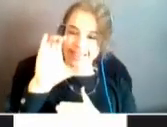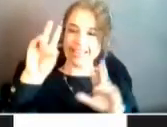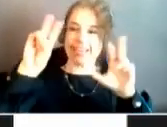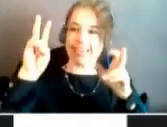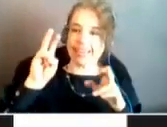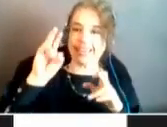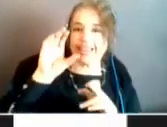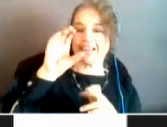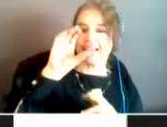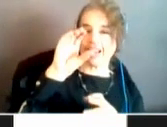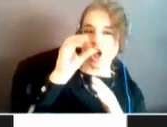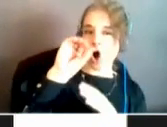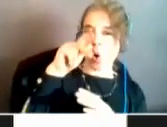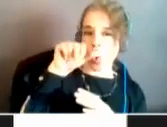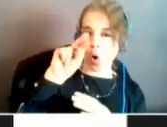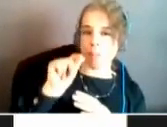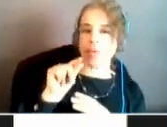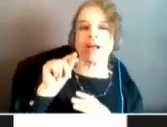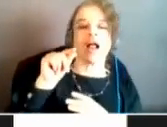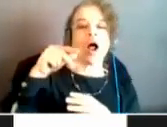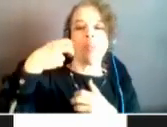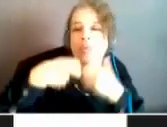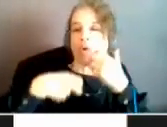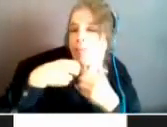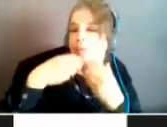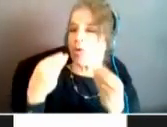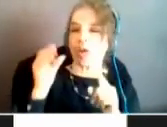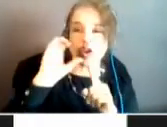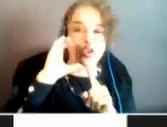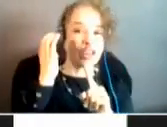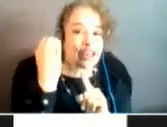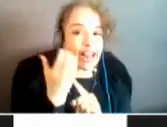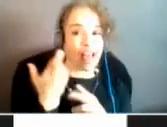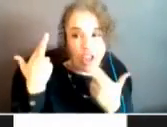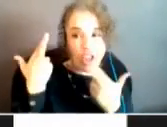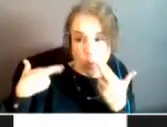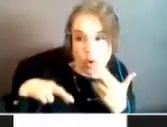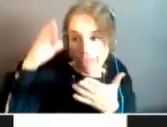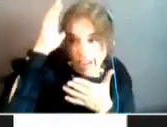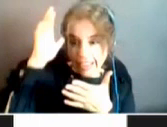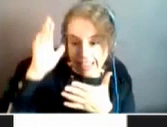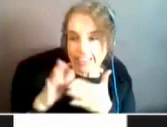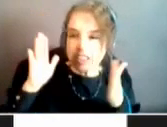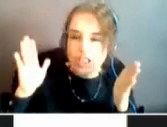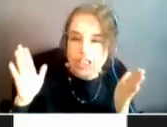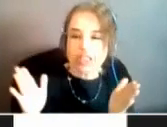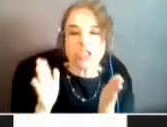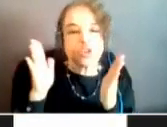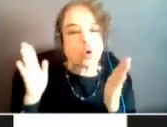know, coping and problem-solving skills, cultural and religious beliefs that discourage